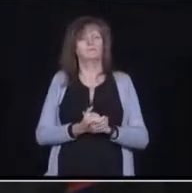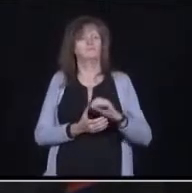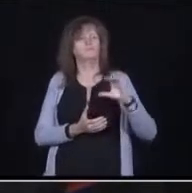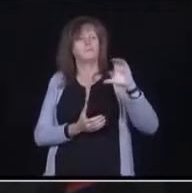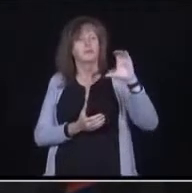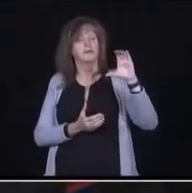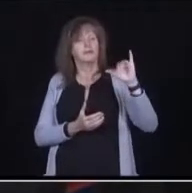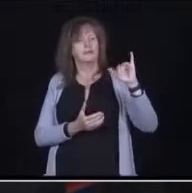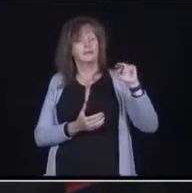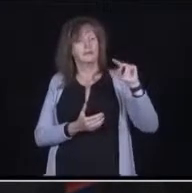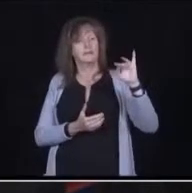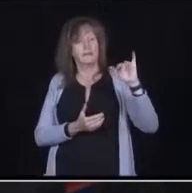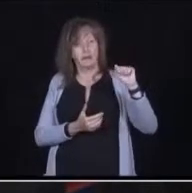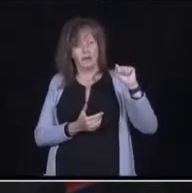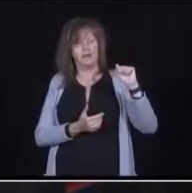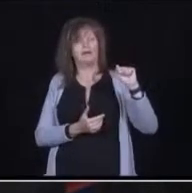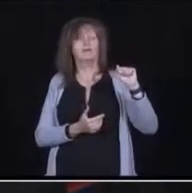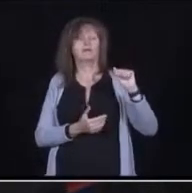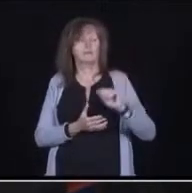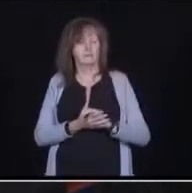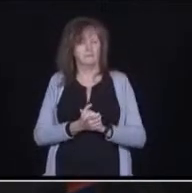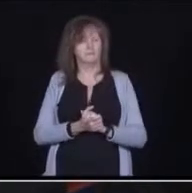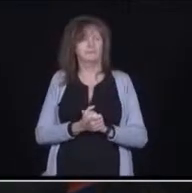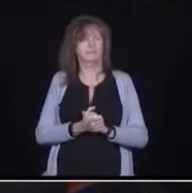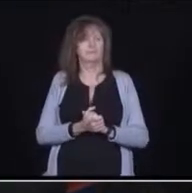ahead. Hi, Cynthia.